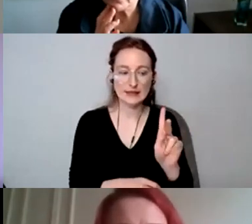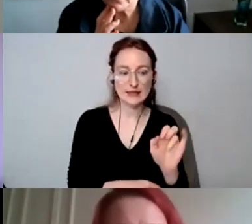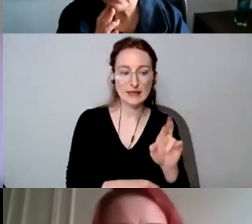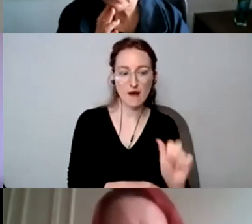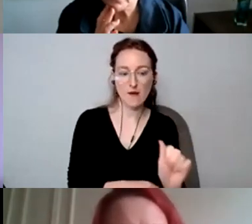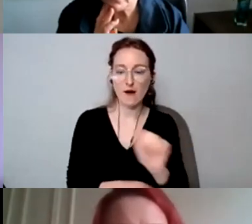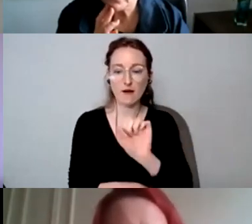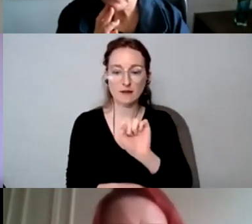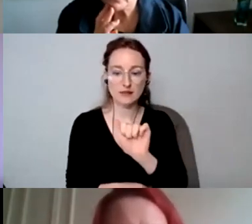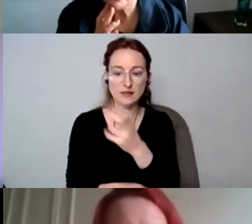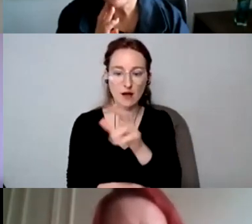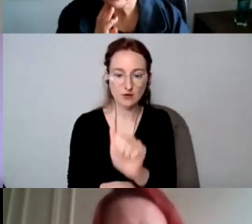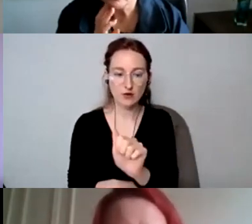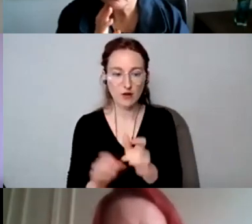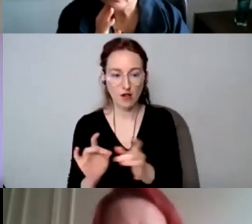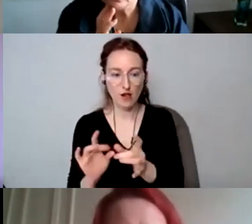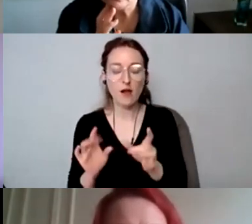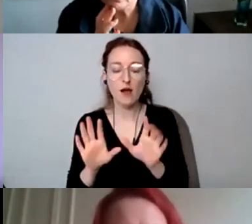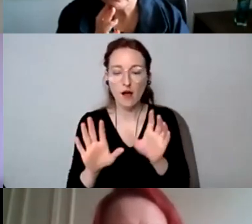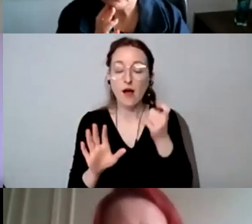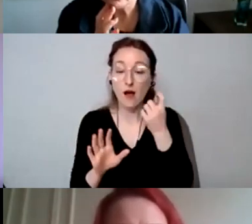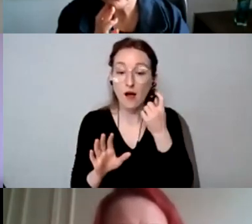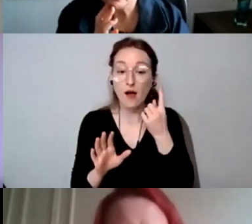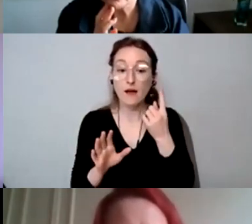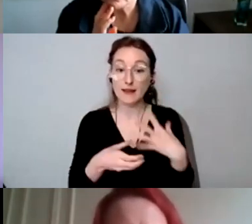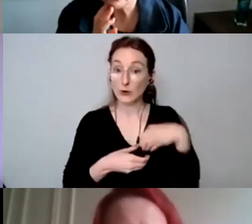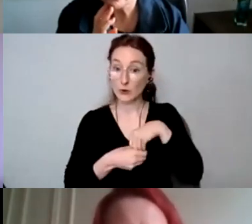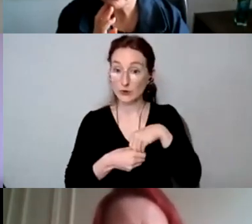the depolitization of